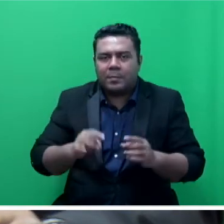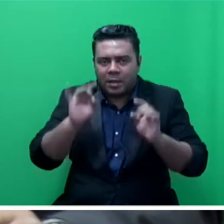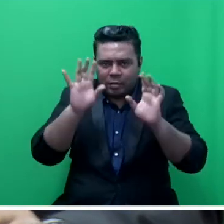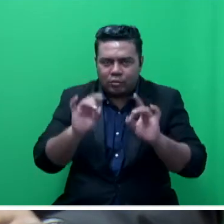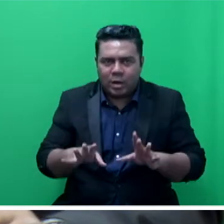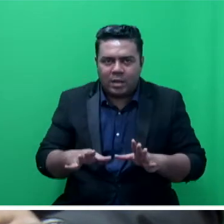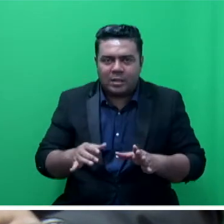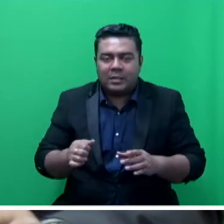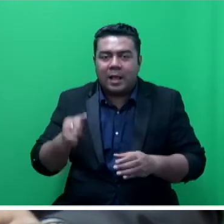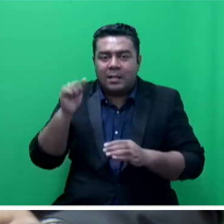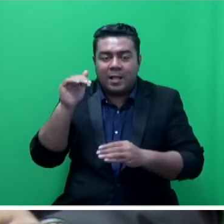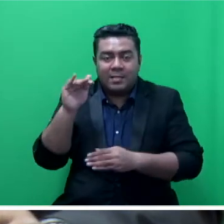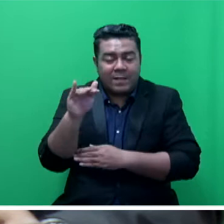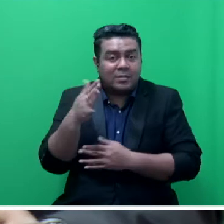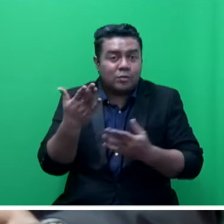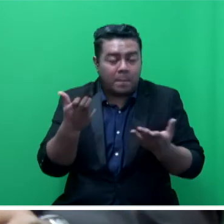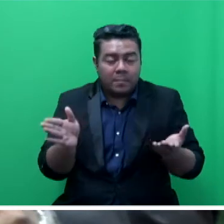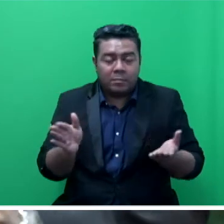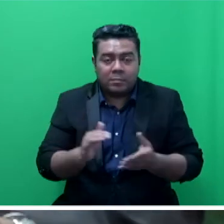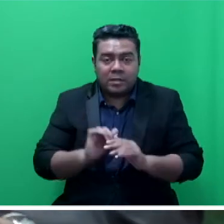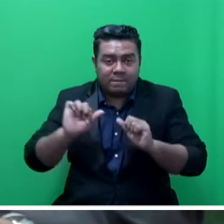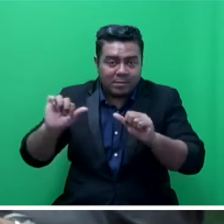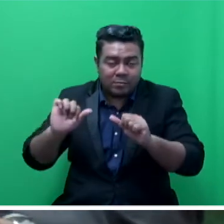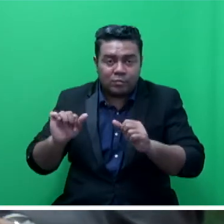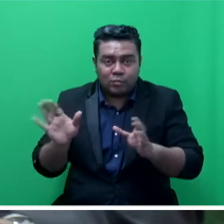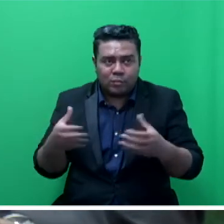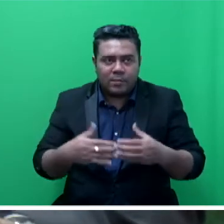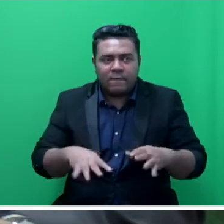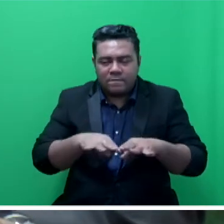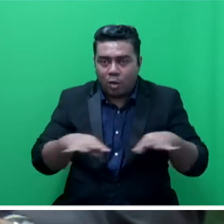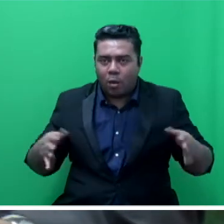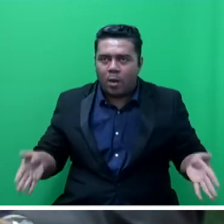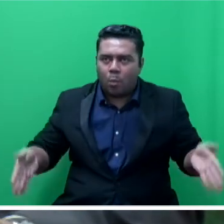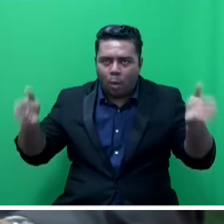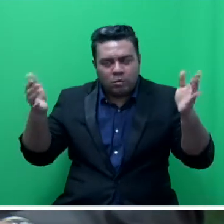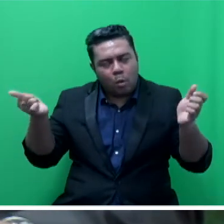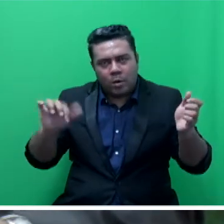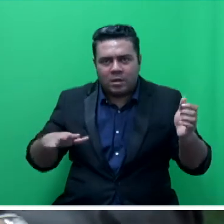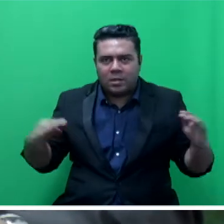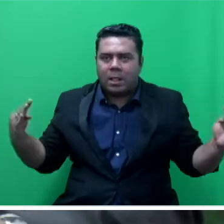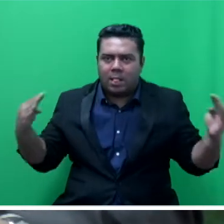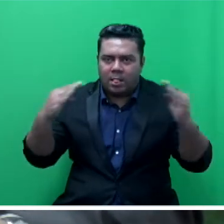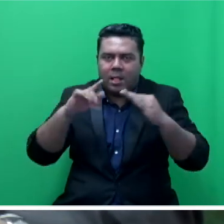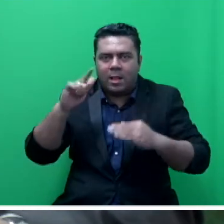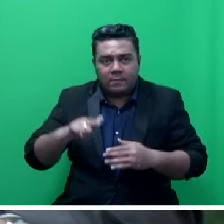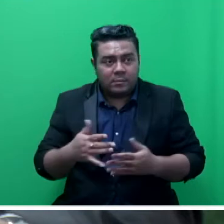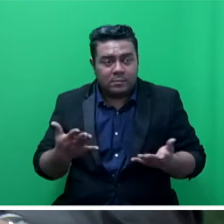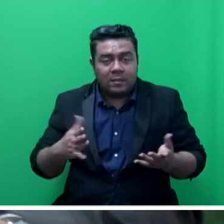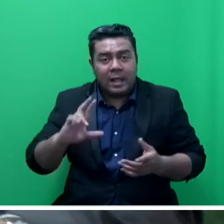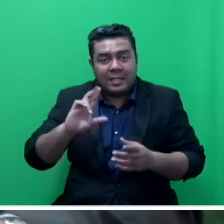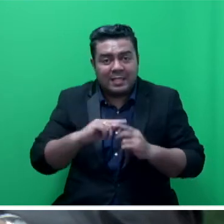Defence Force, with floor and walls already built as part of Phase 1. A team of